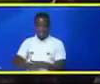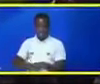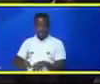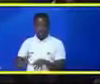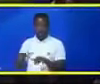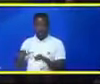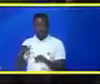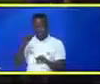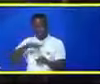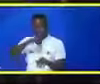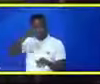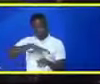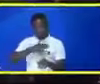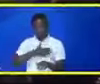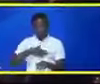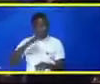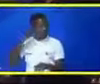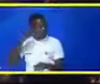Now, ladies and gentlemen, hear me.